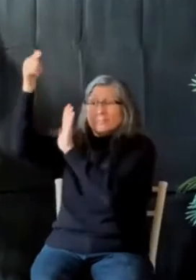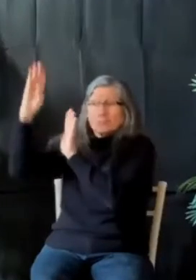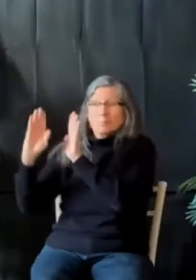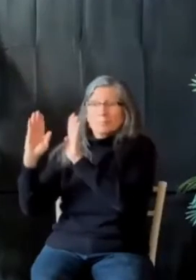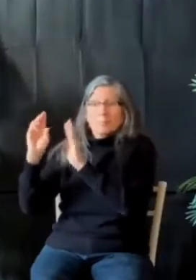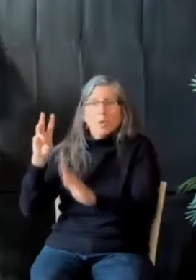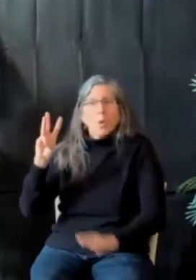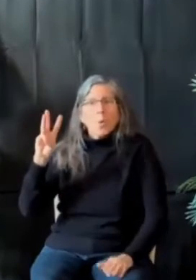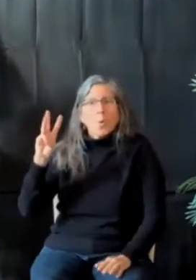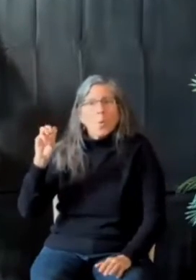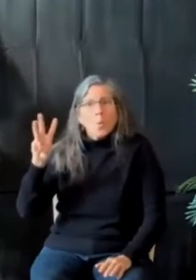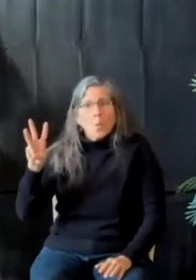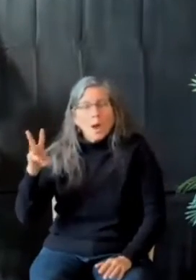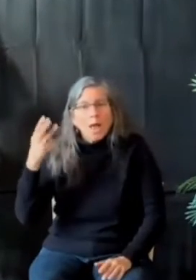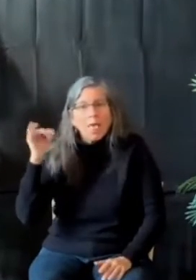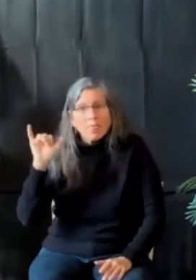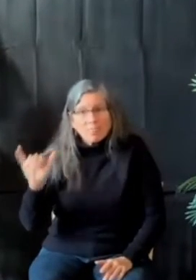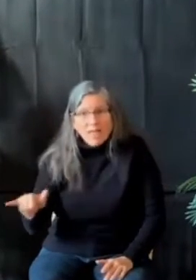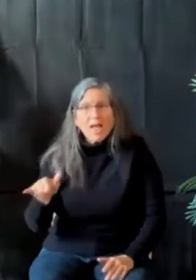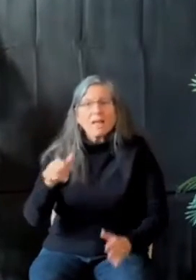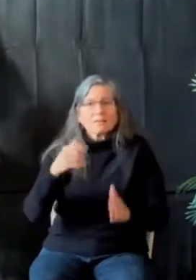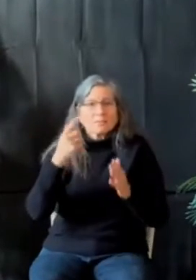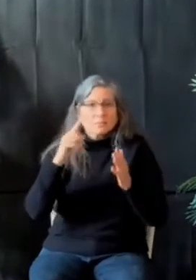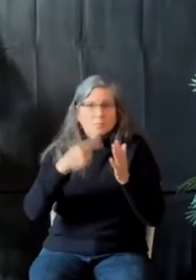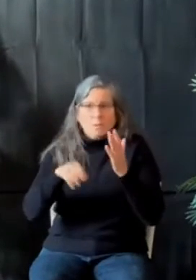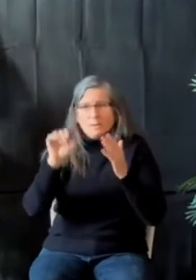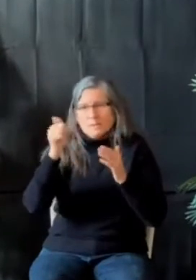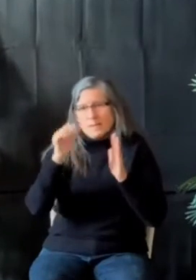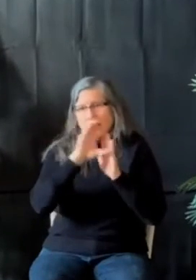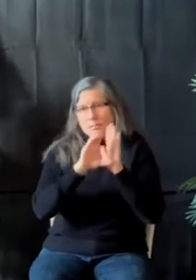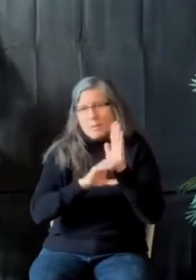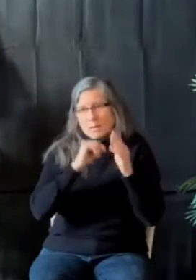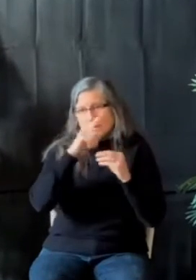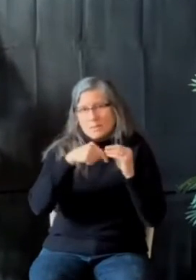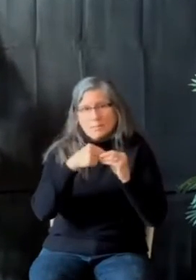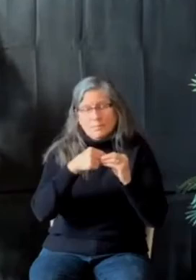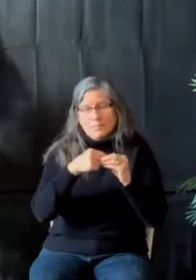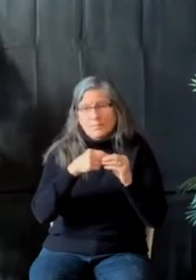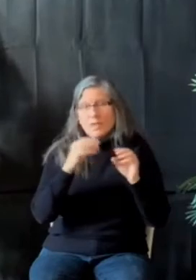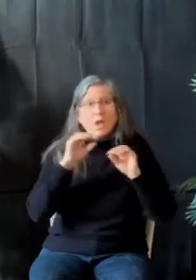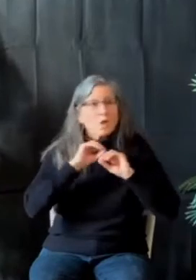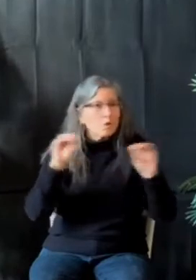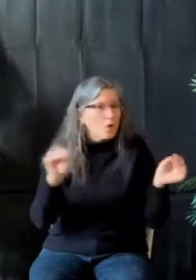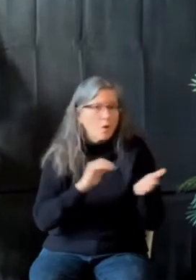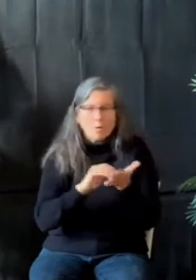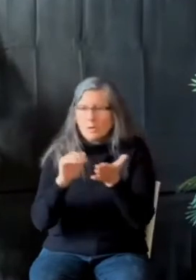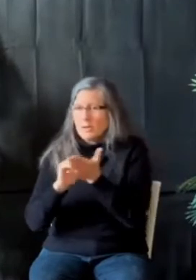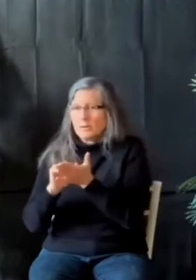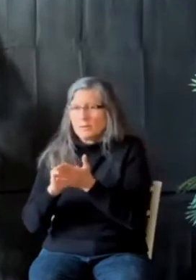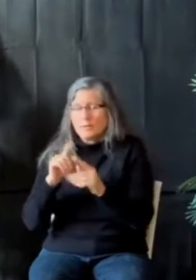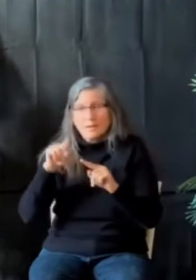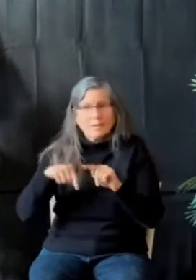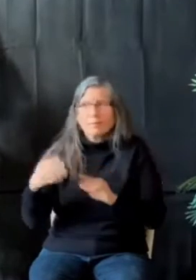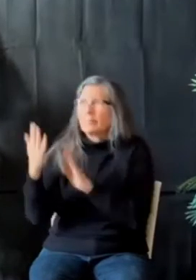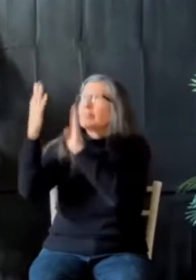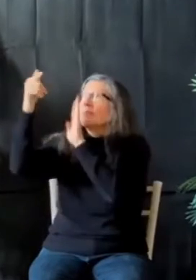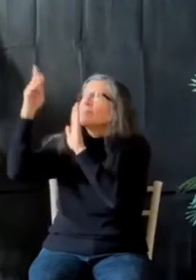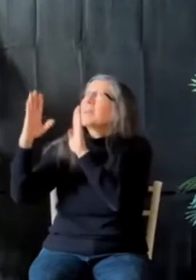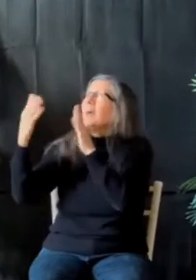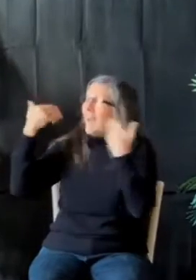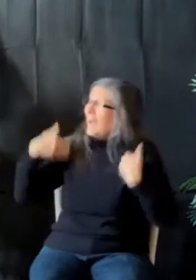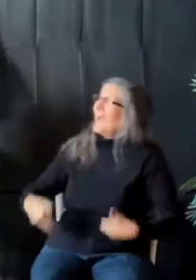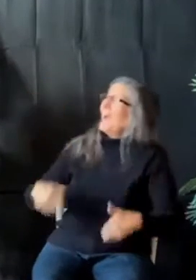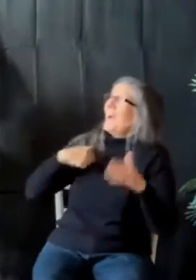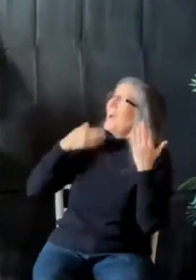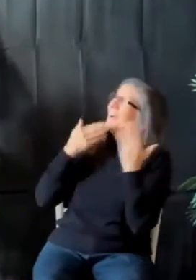Wow! That's what the Ten Commandments are about. You don't have any excuse. You can't stand before God and say, look at me,